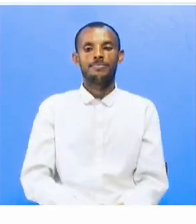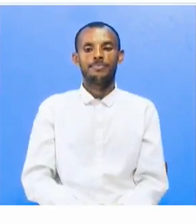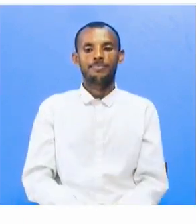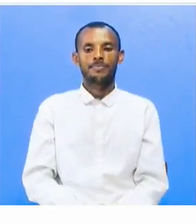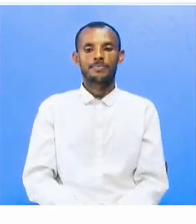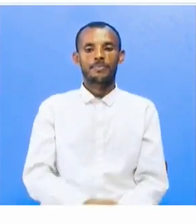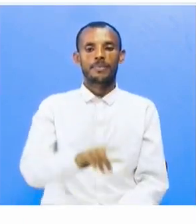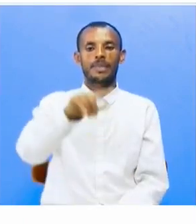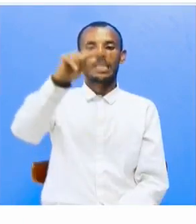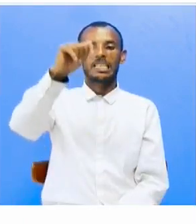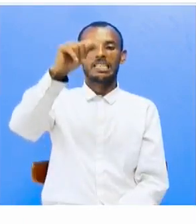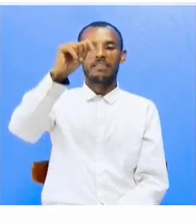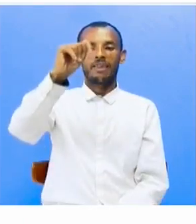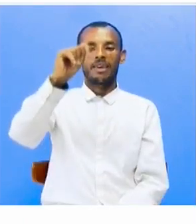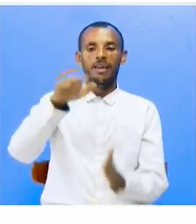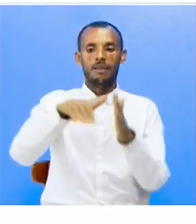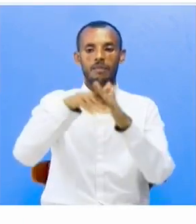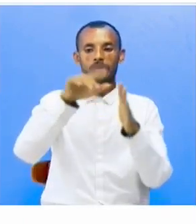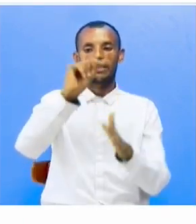T.